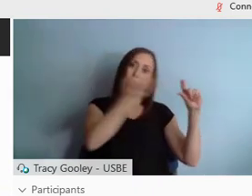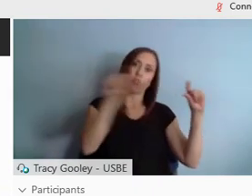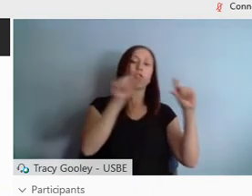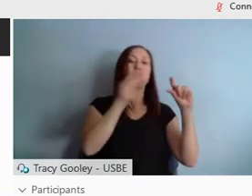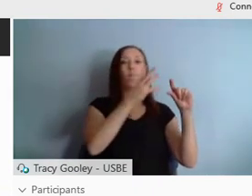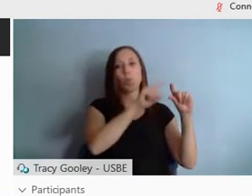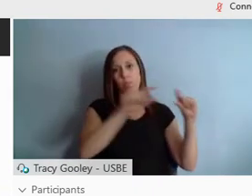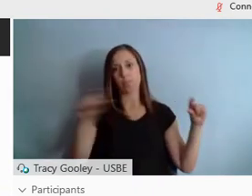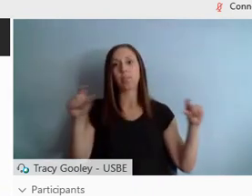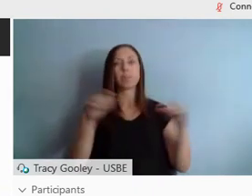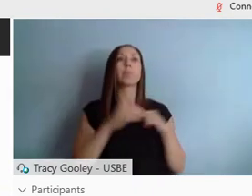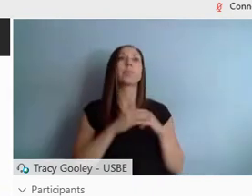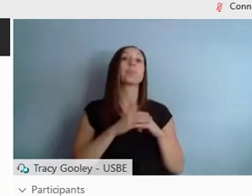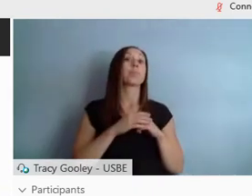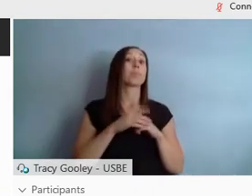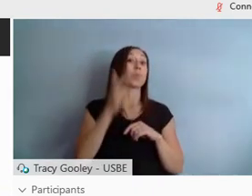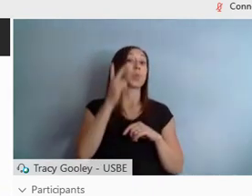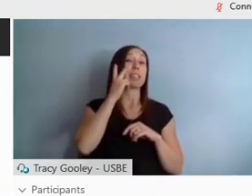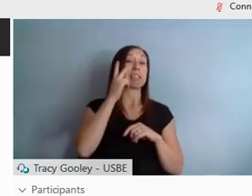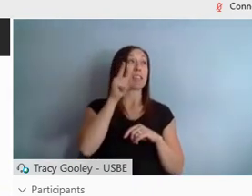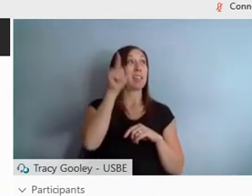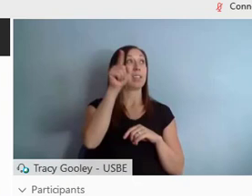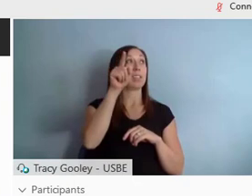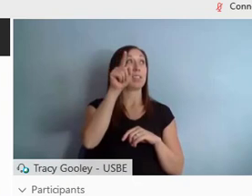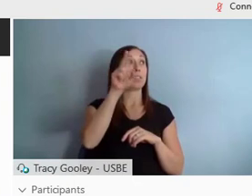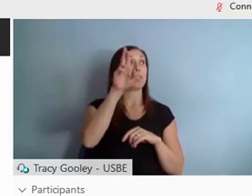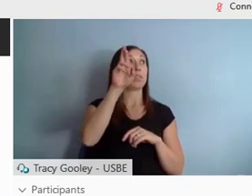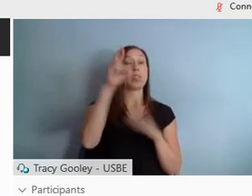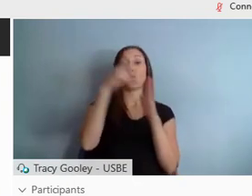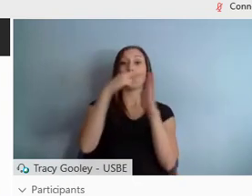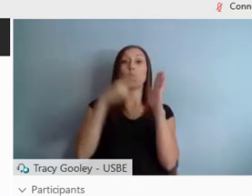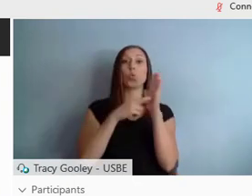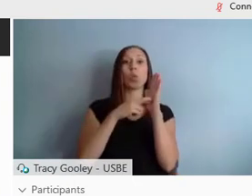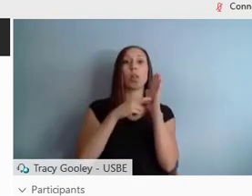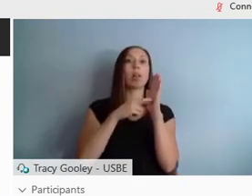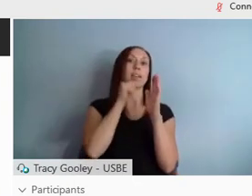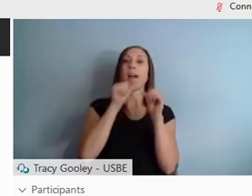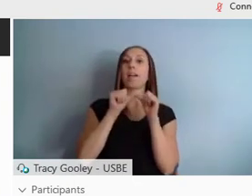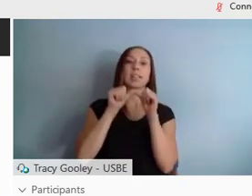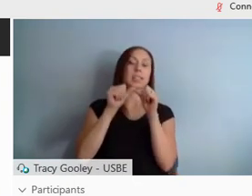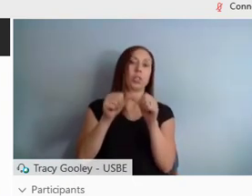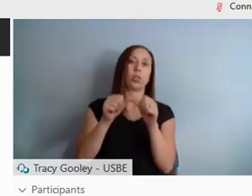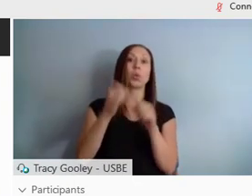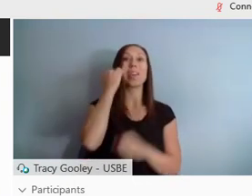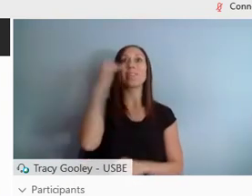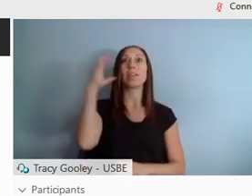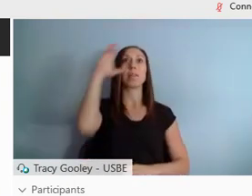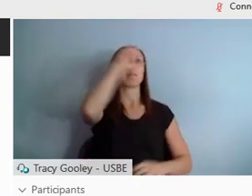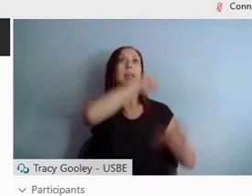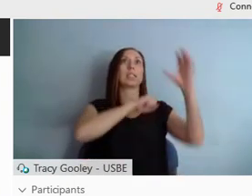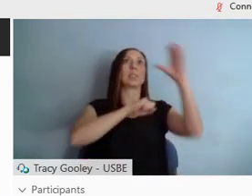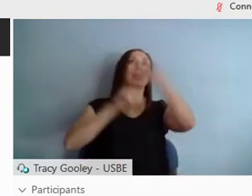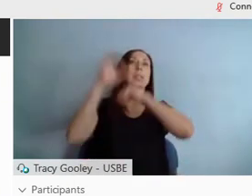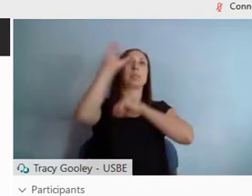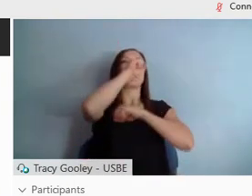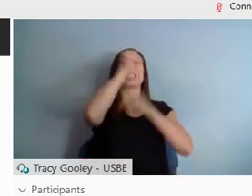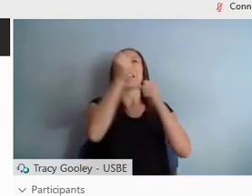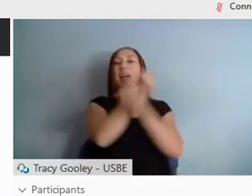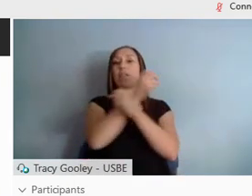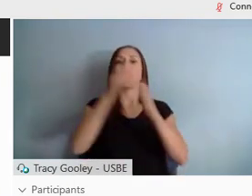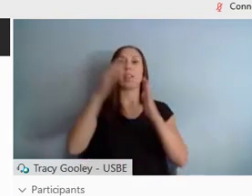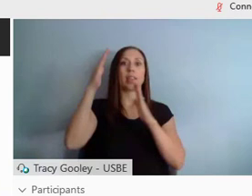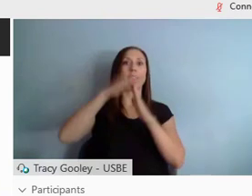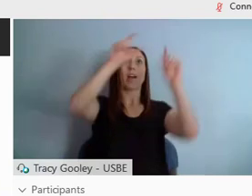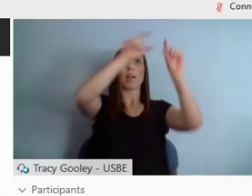Now you'll see here there is a discontinue rule on this page. If they miss all of the letter names in the first